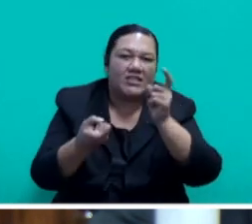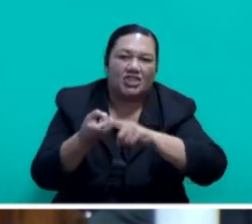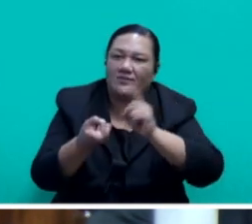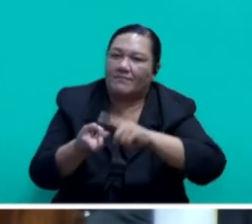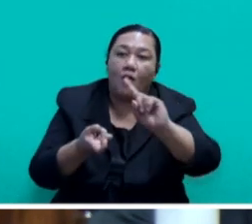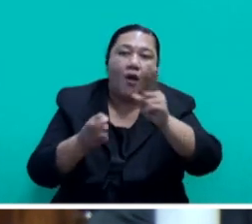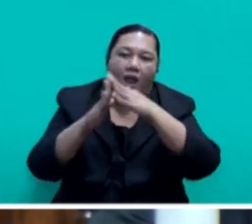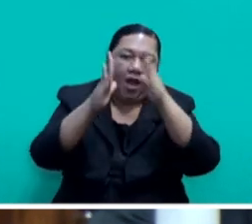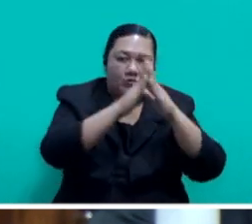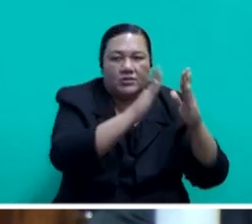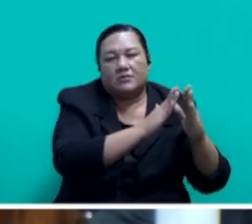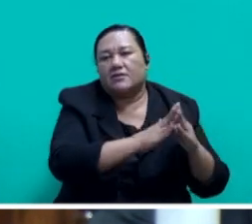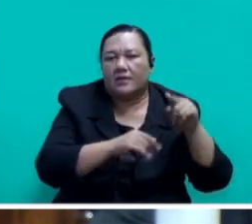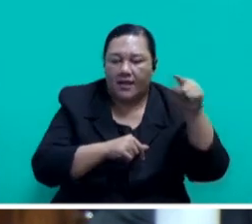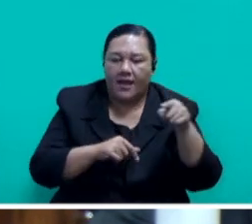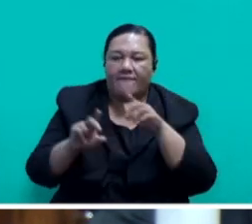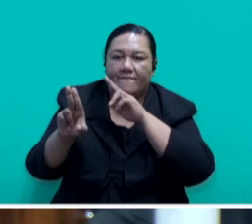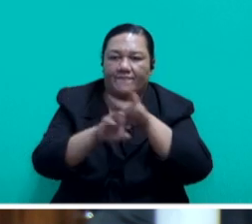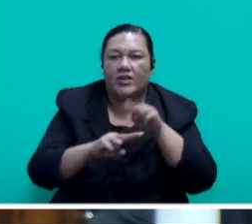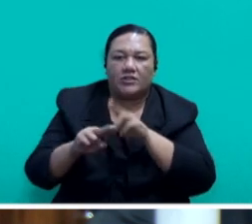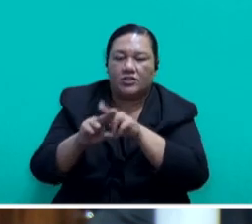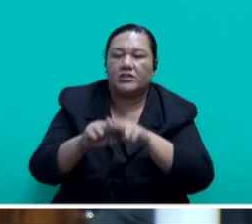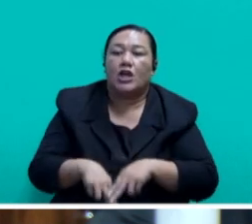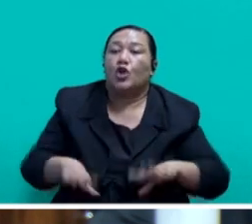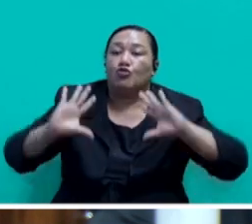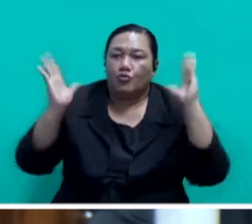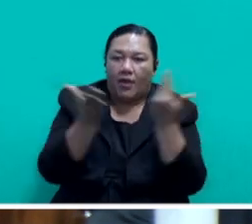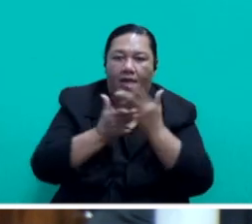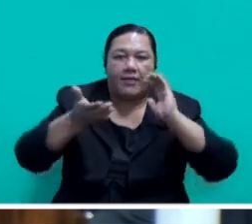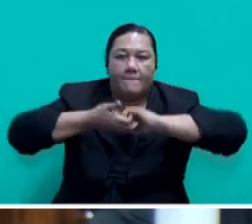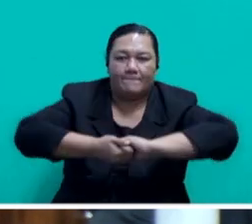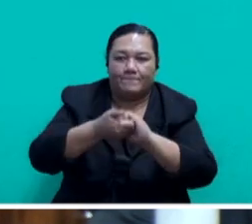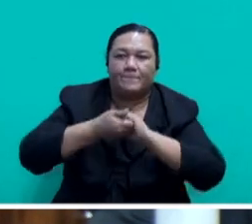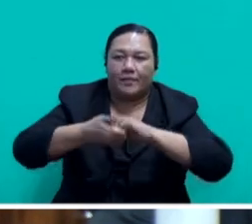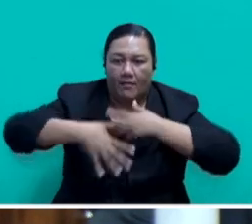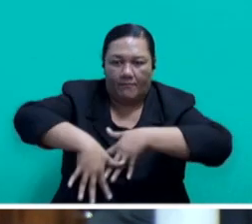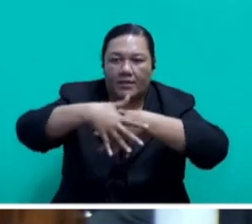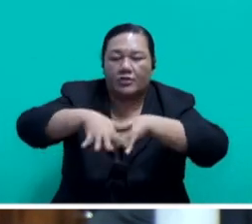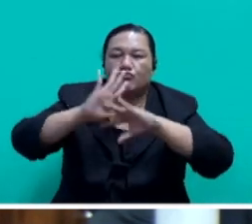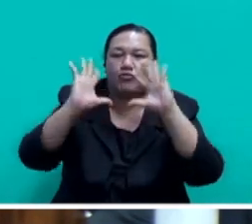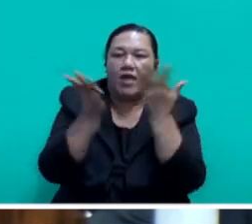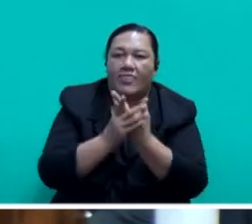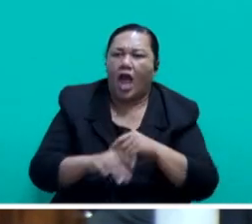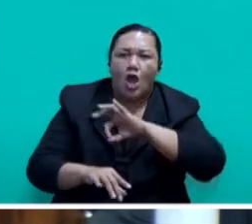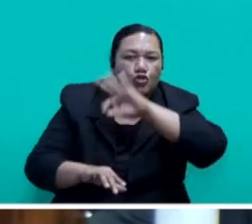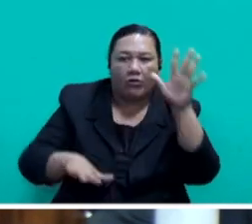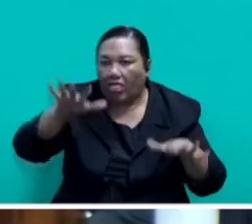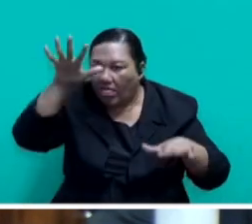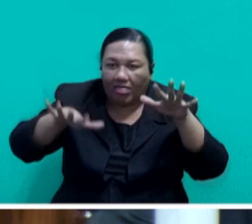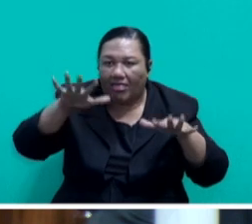planned. Together, let us march forward with unwavering determination and